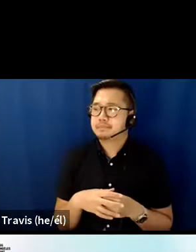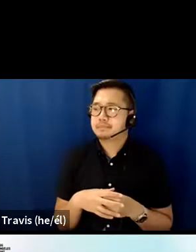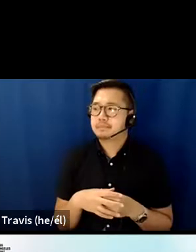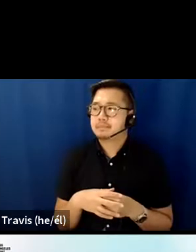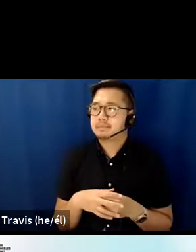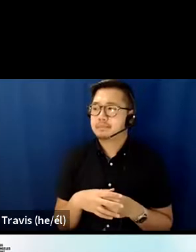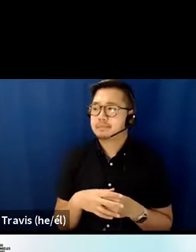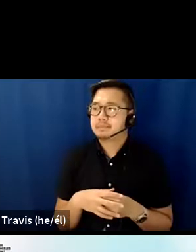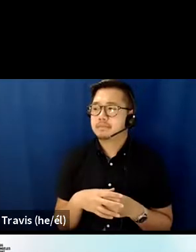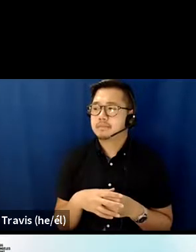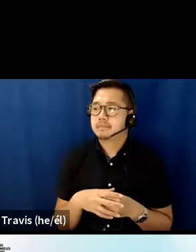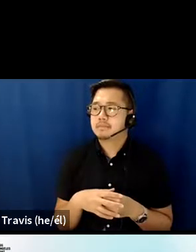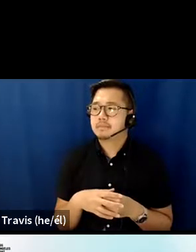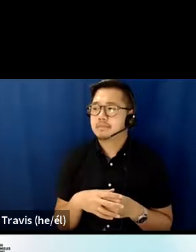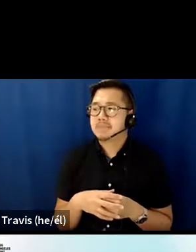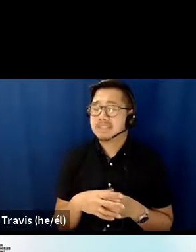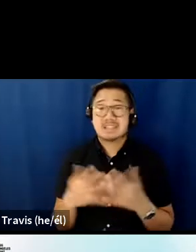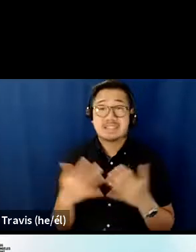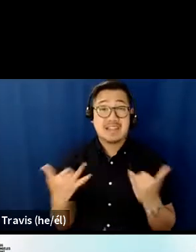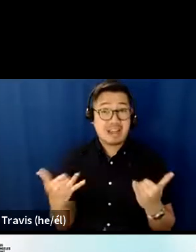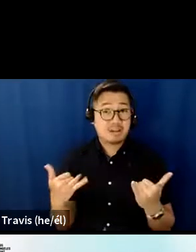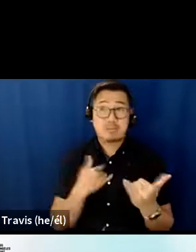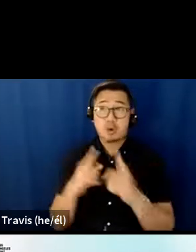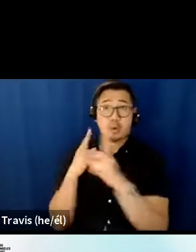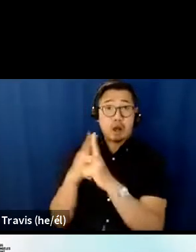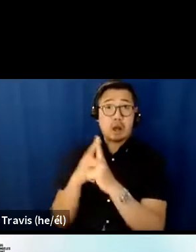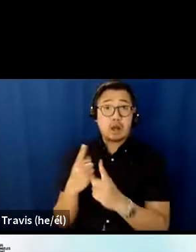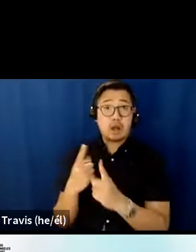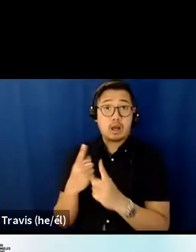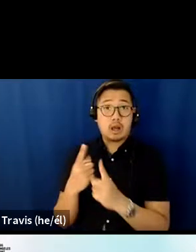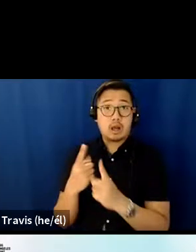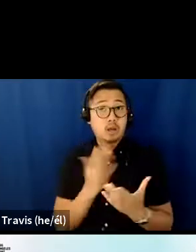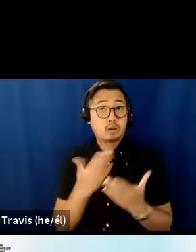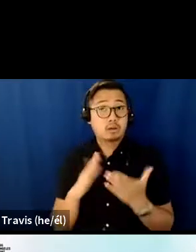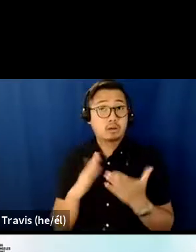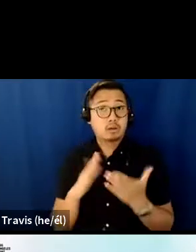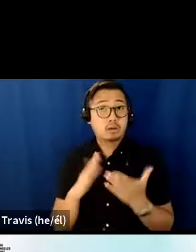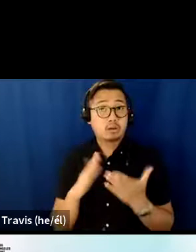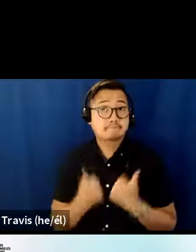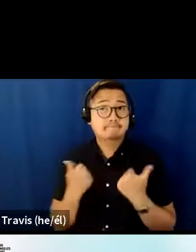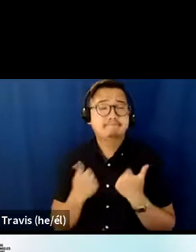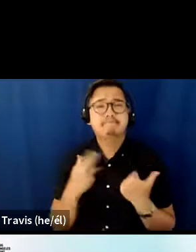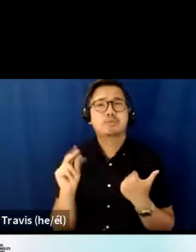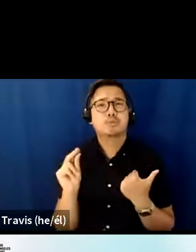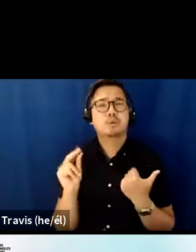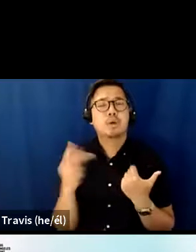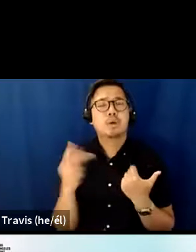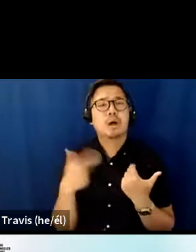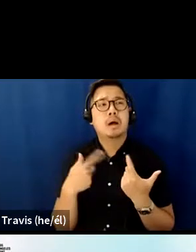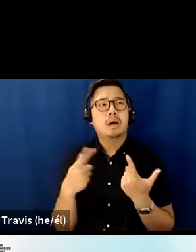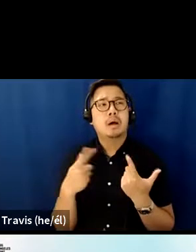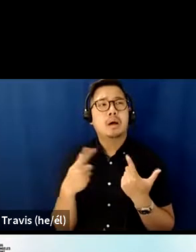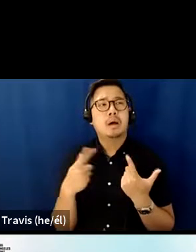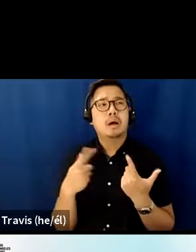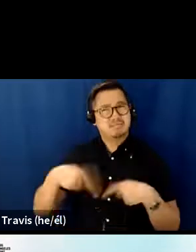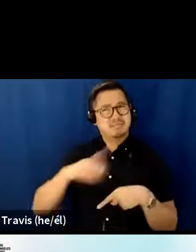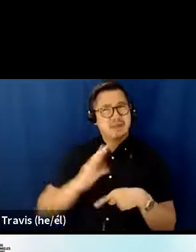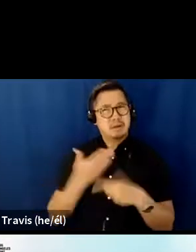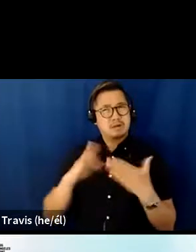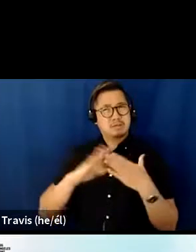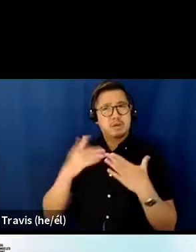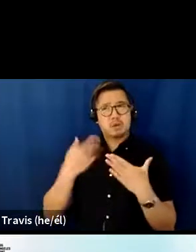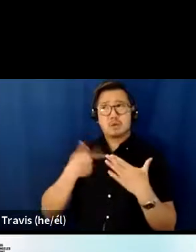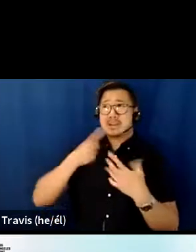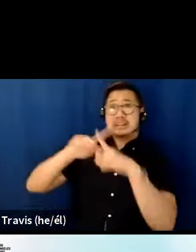I think I just want more than survival for us. I want us to not have to rely on these foundations to get our program